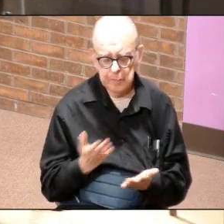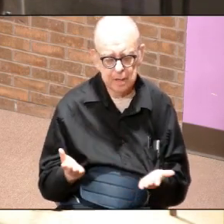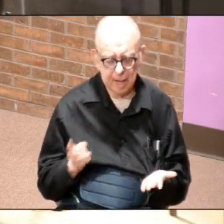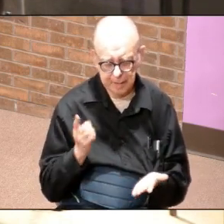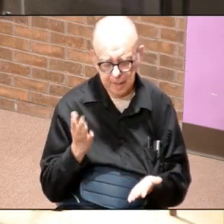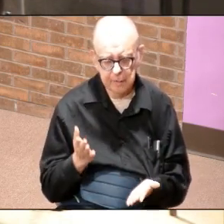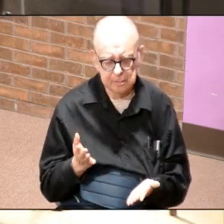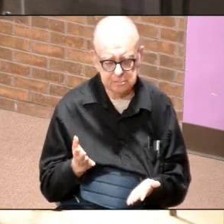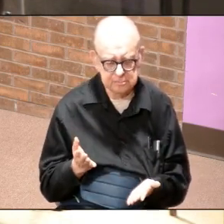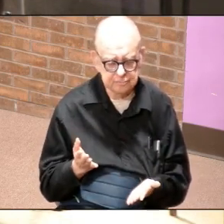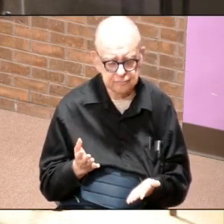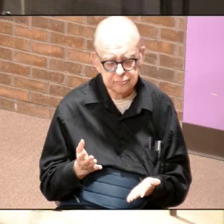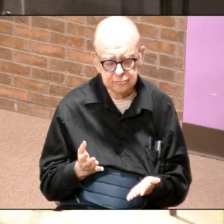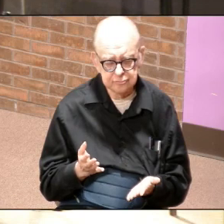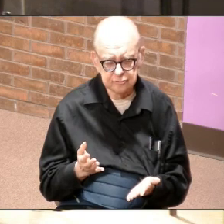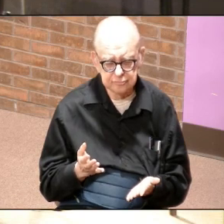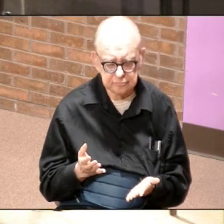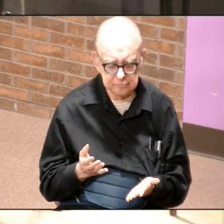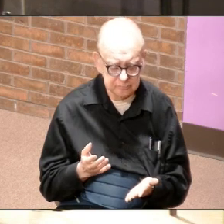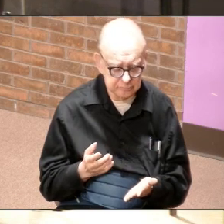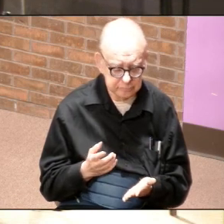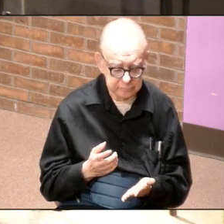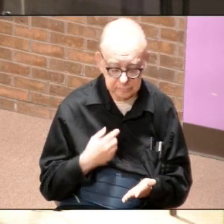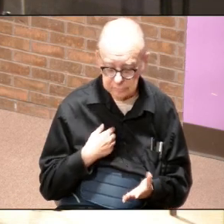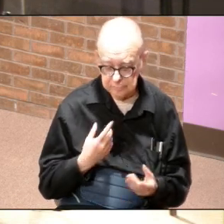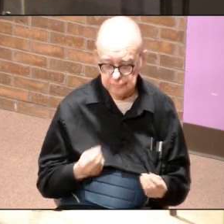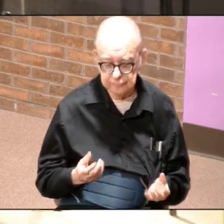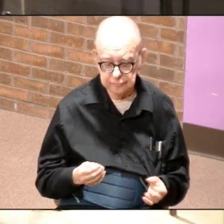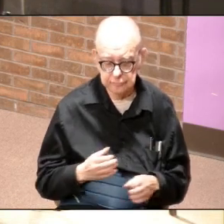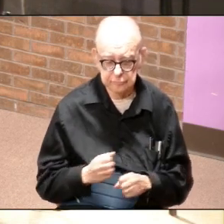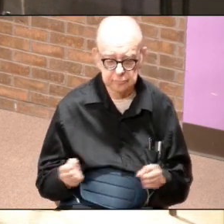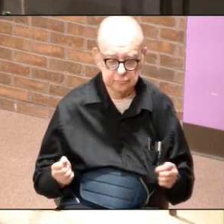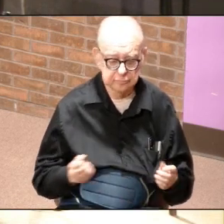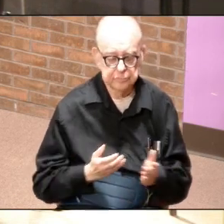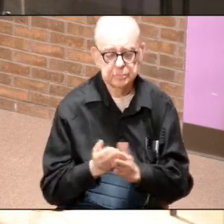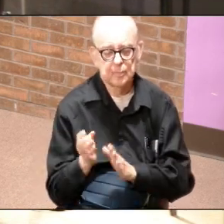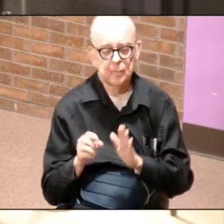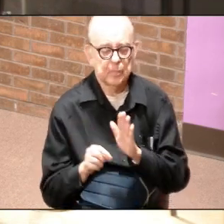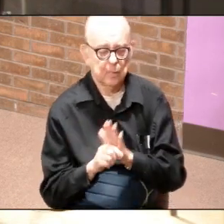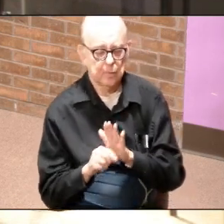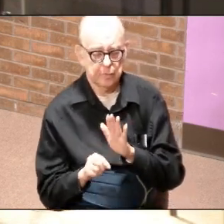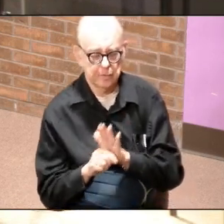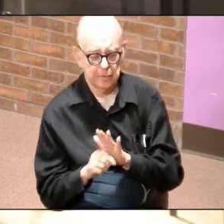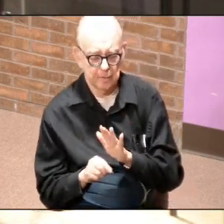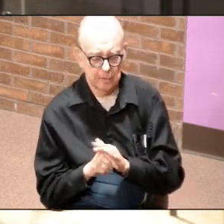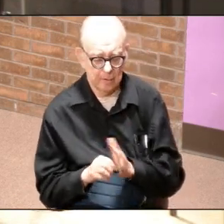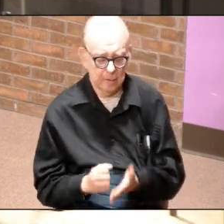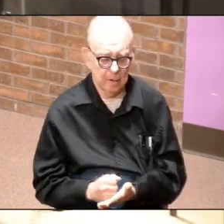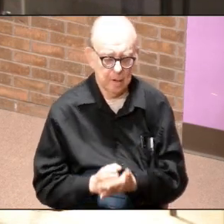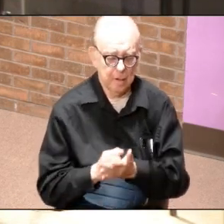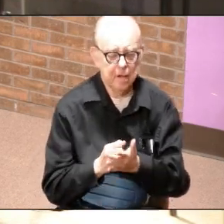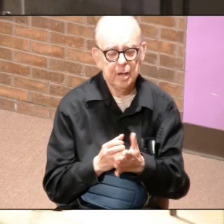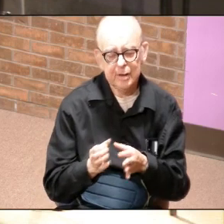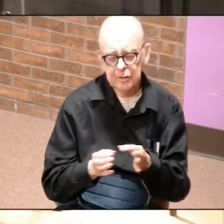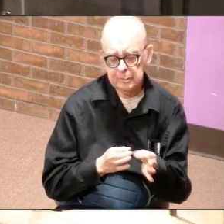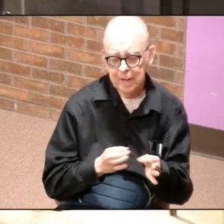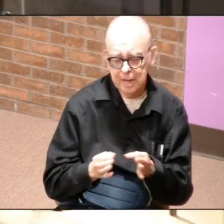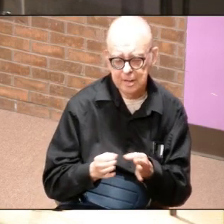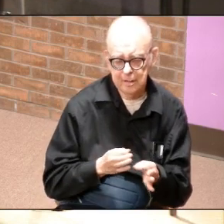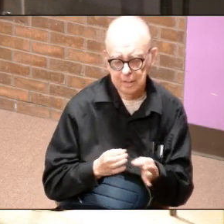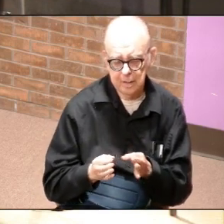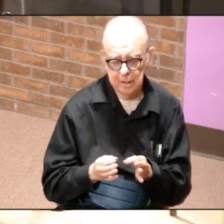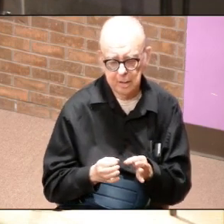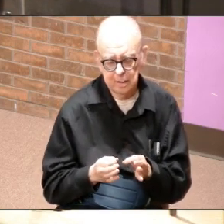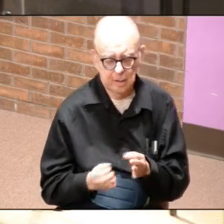that. And what I want to do is take you through some scriptures to help define